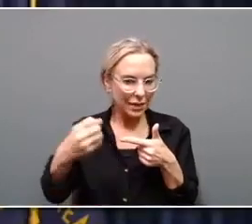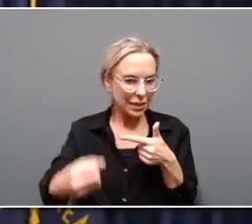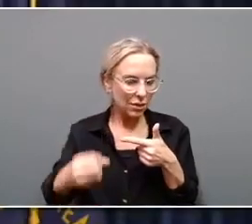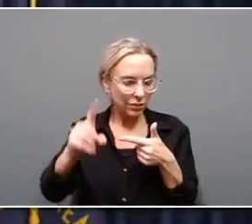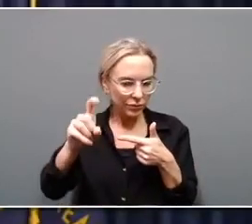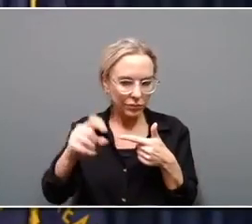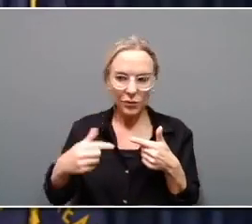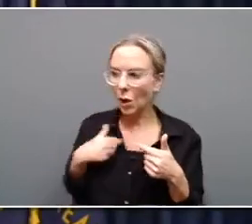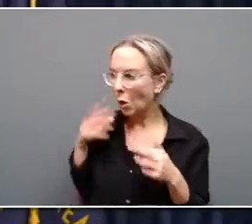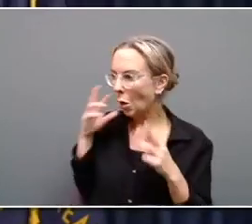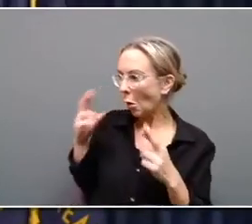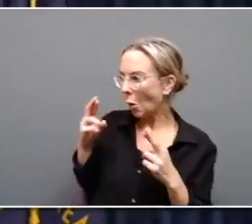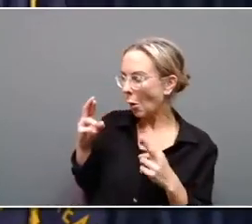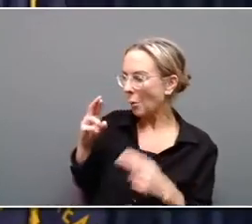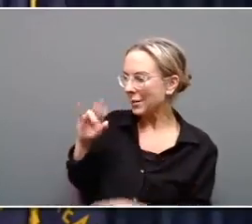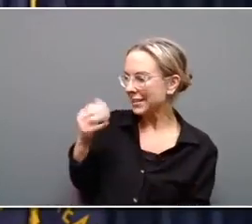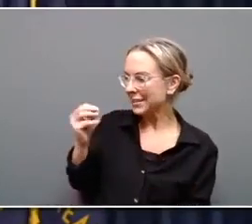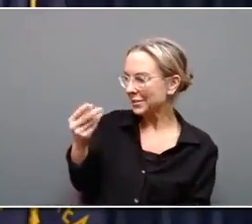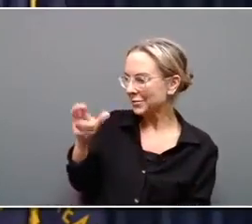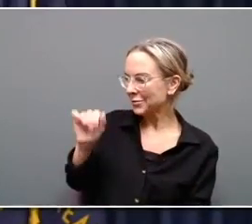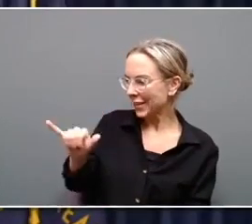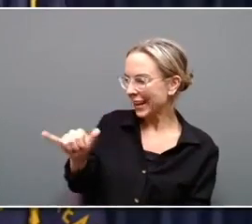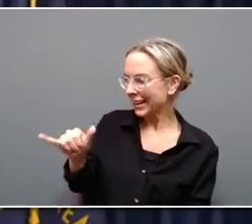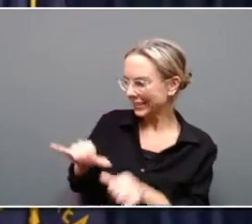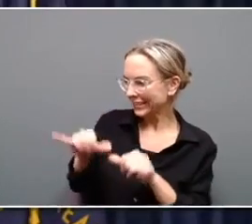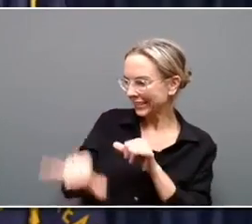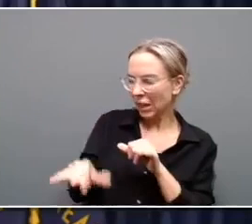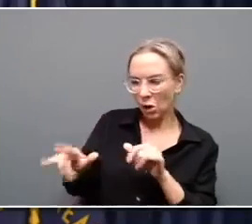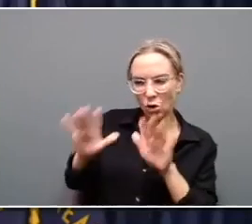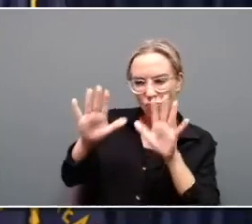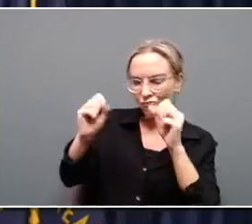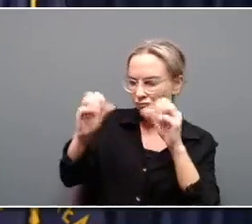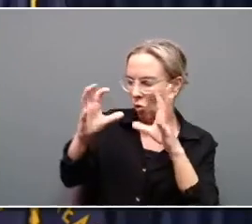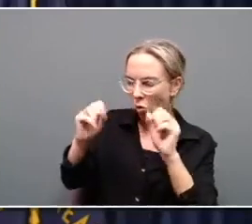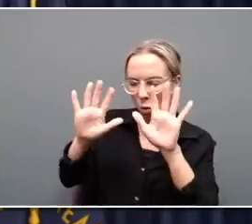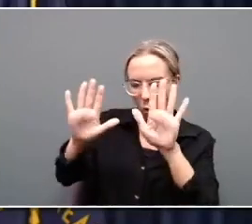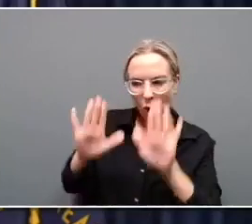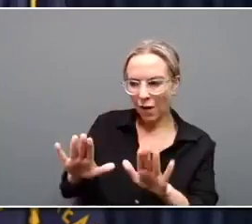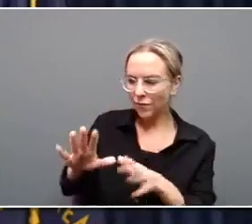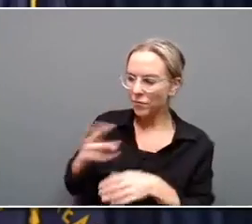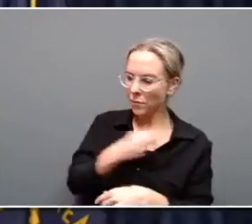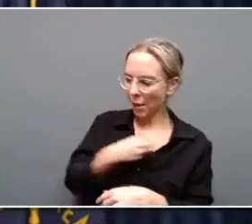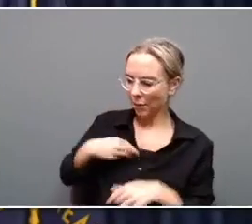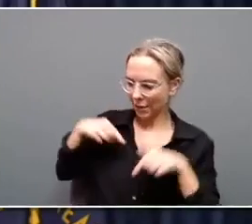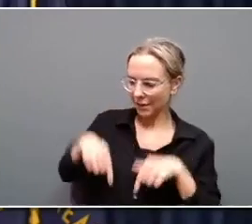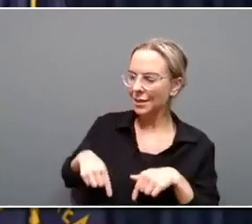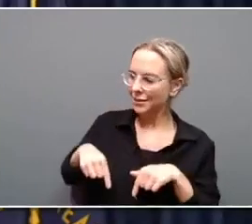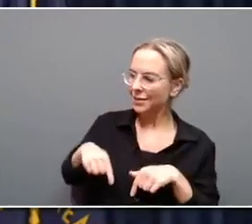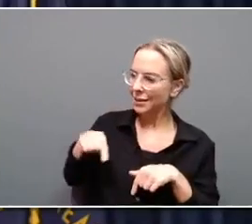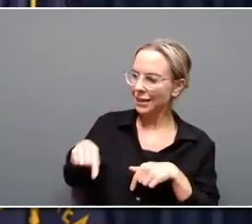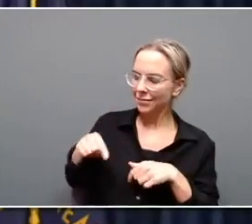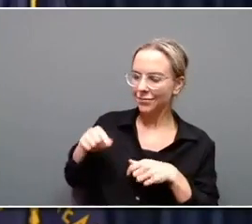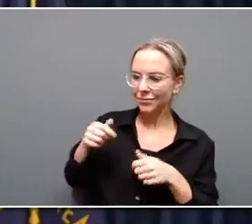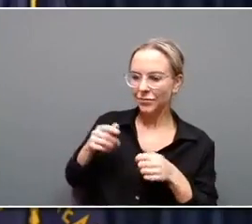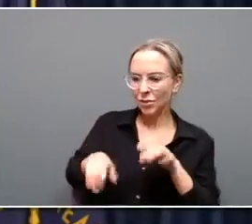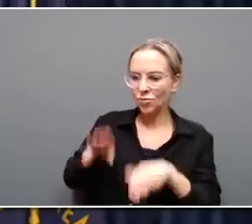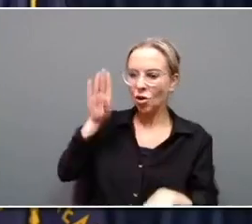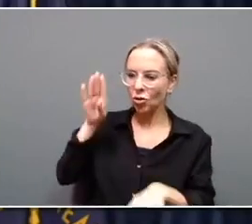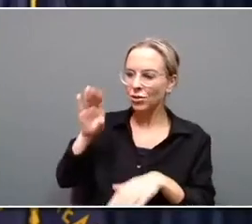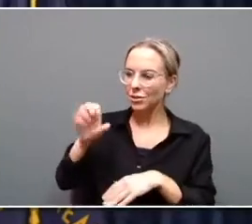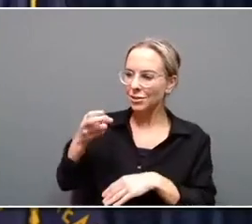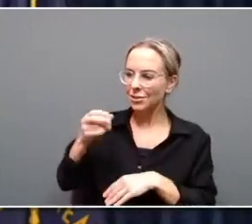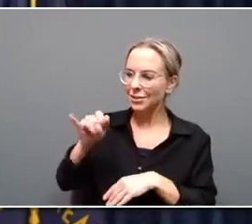hope Jim Gray's staying on. He is an incredible member of this administration. He's the inaugural chair. So I think that's a good sign for